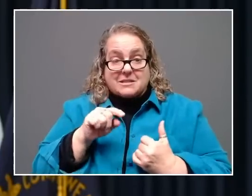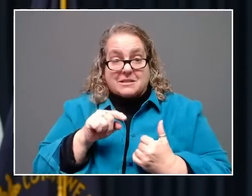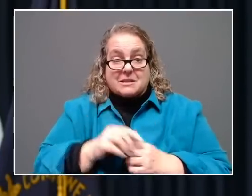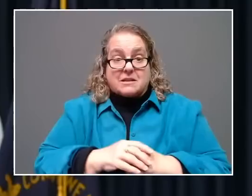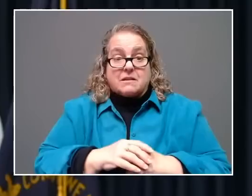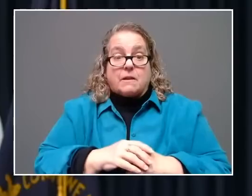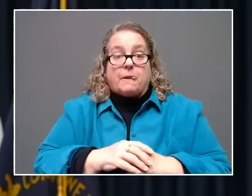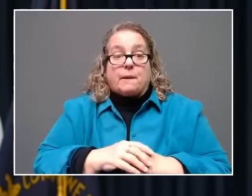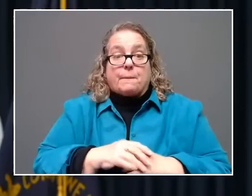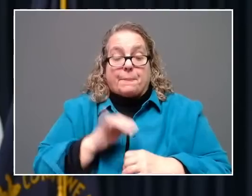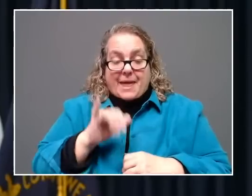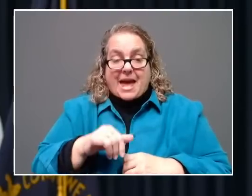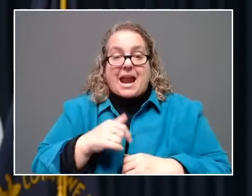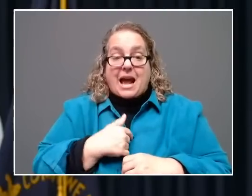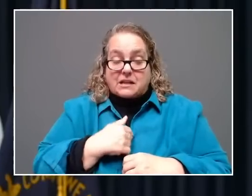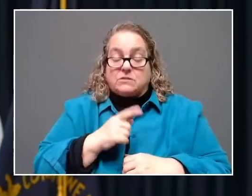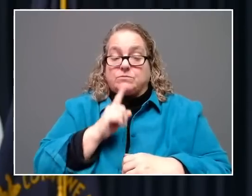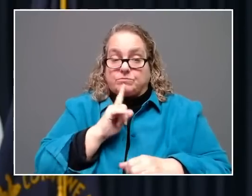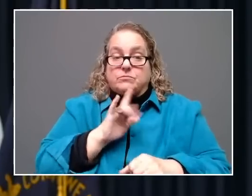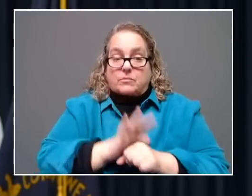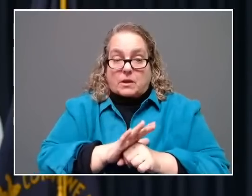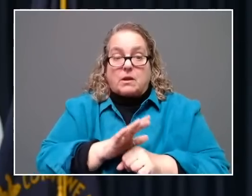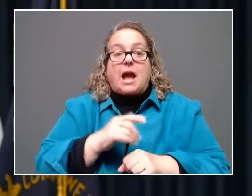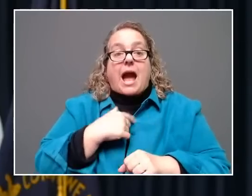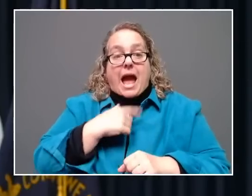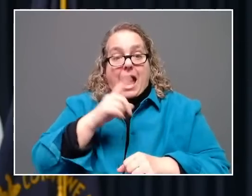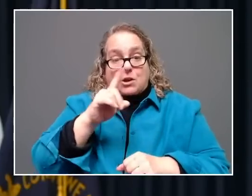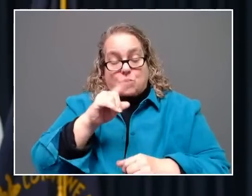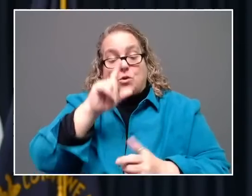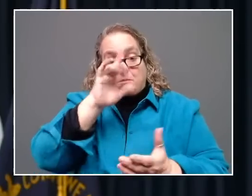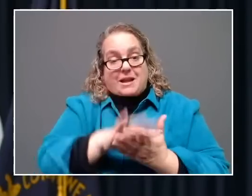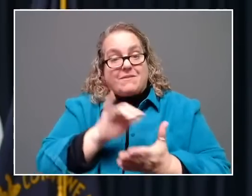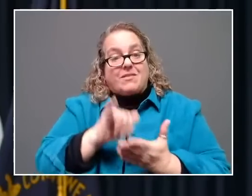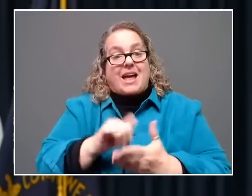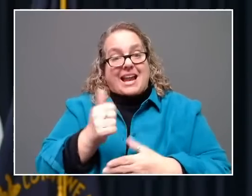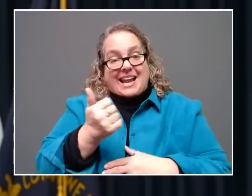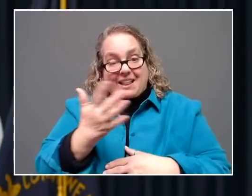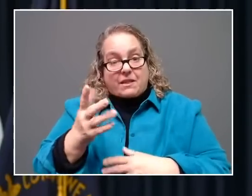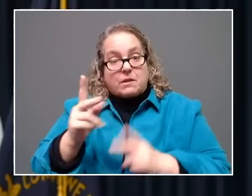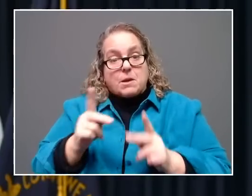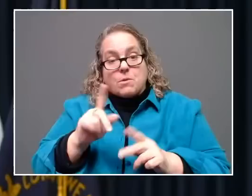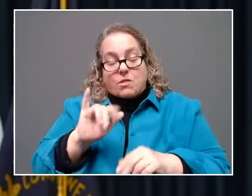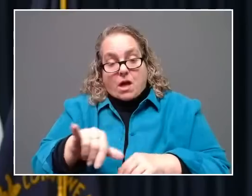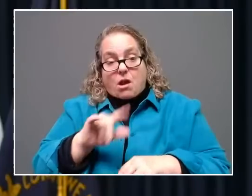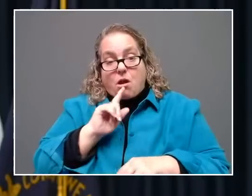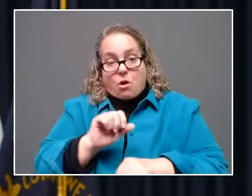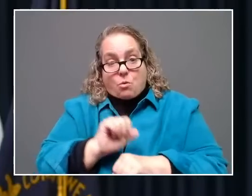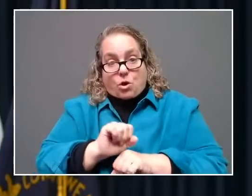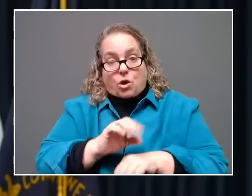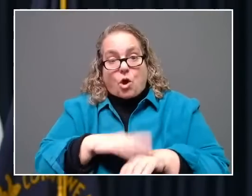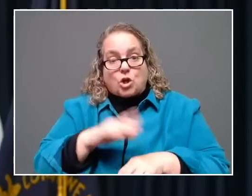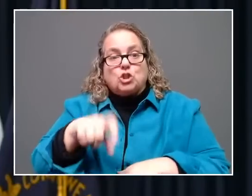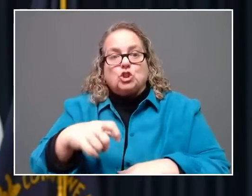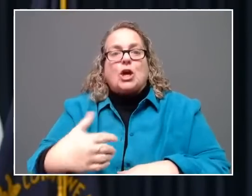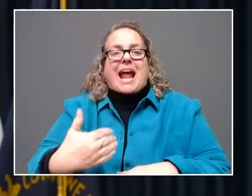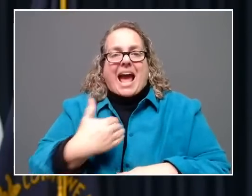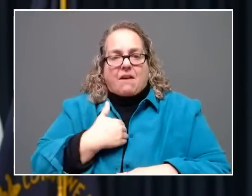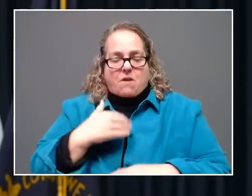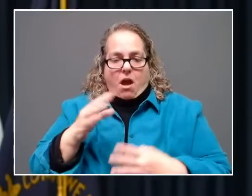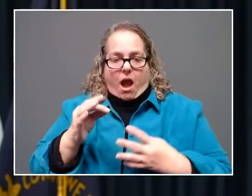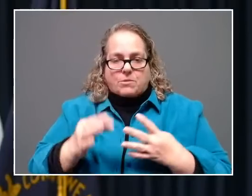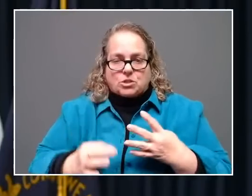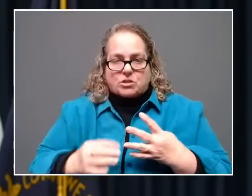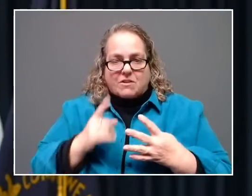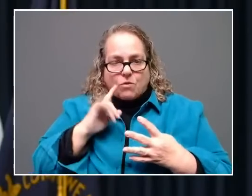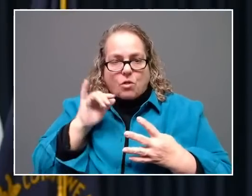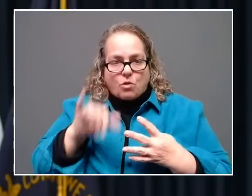is that I certainly believe that anything that people are working on ought to have options for those that have been